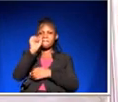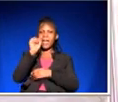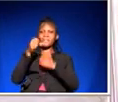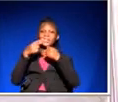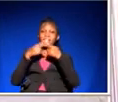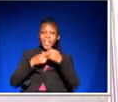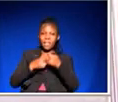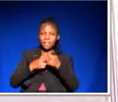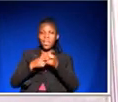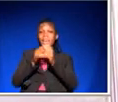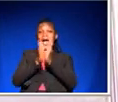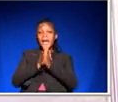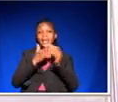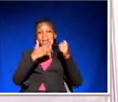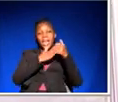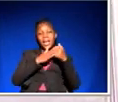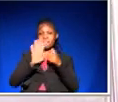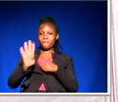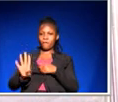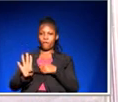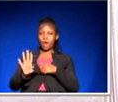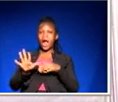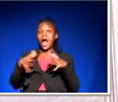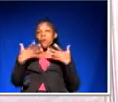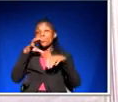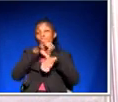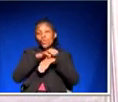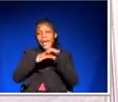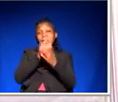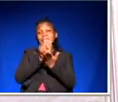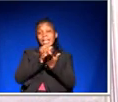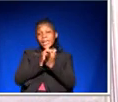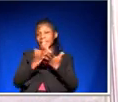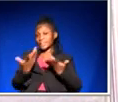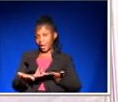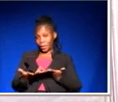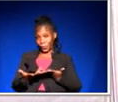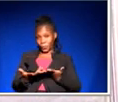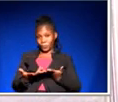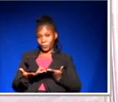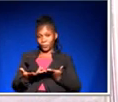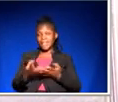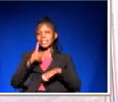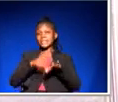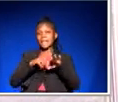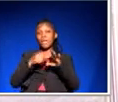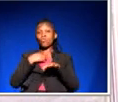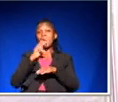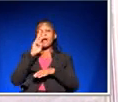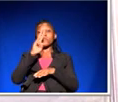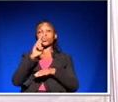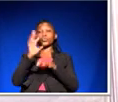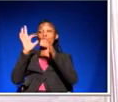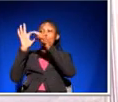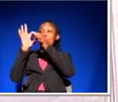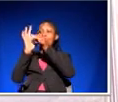and 9, 4. So how do you get the gradient when you are given the two coordinates?